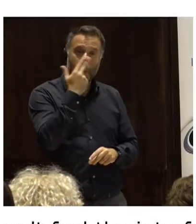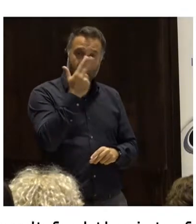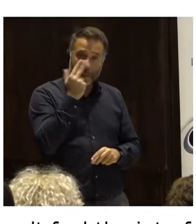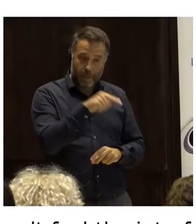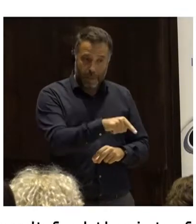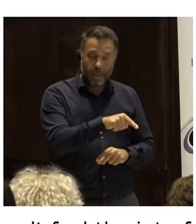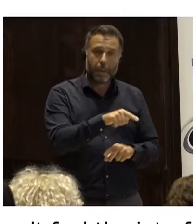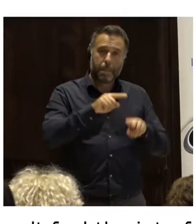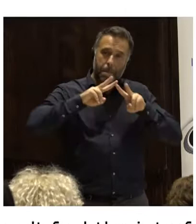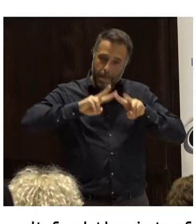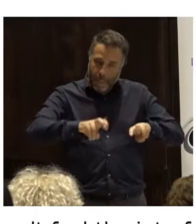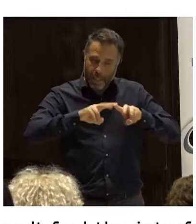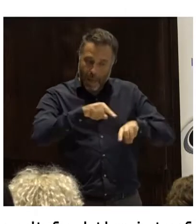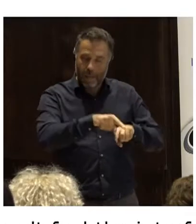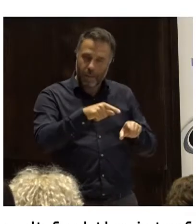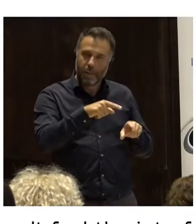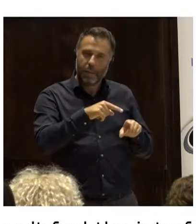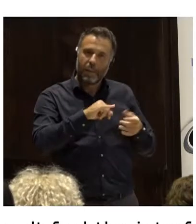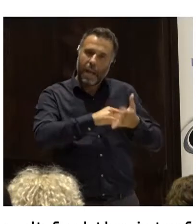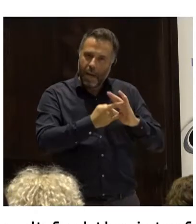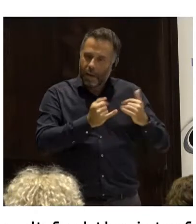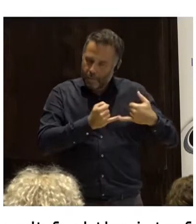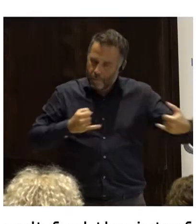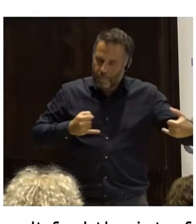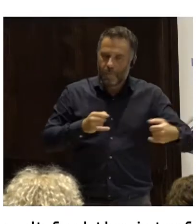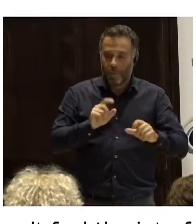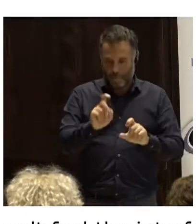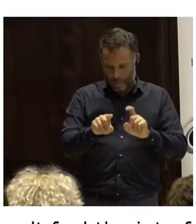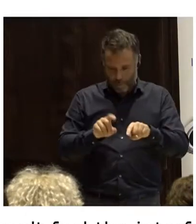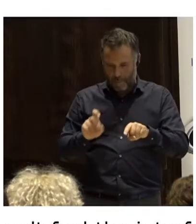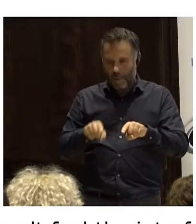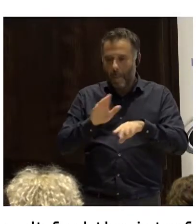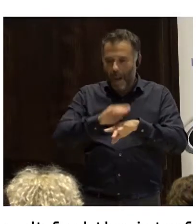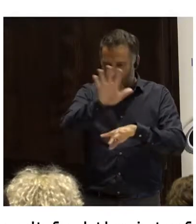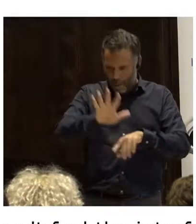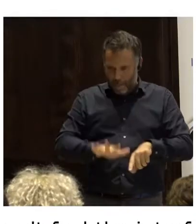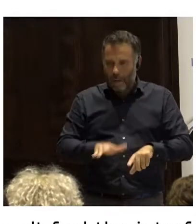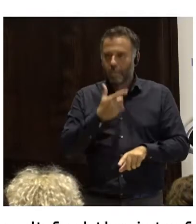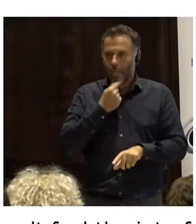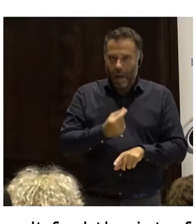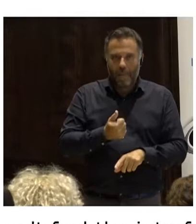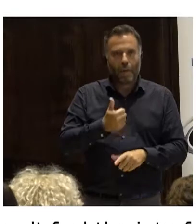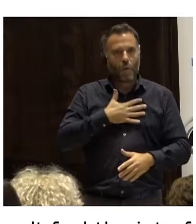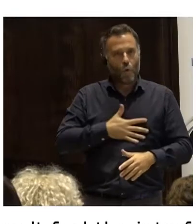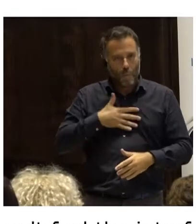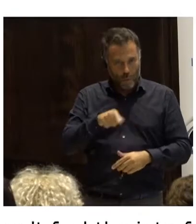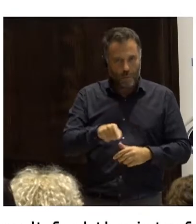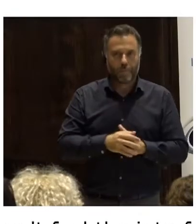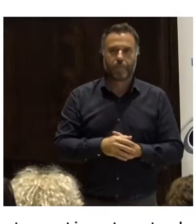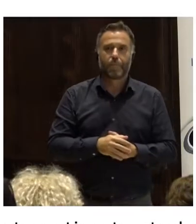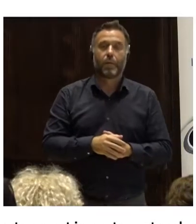of interfaces with severely disabled children. For them, it must be a natural